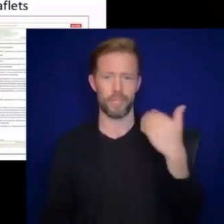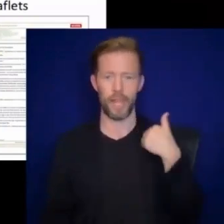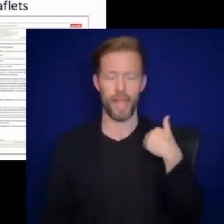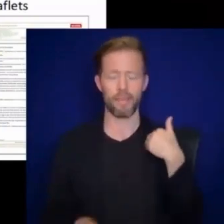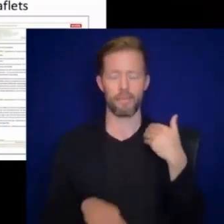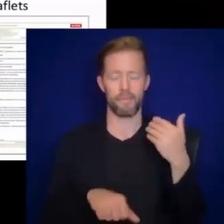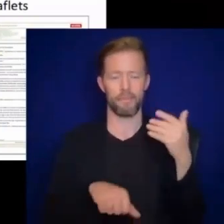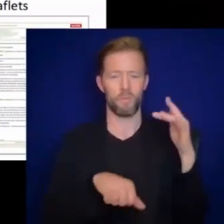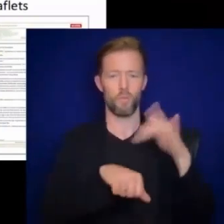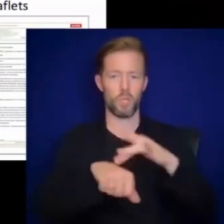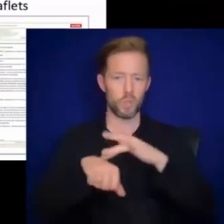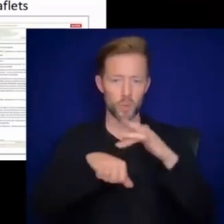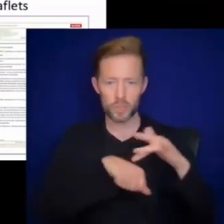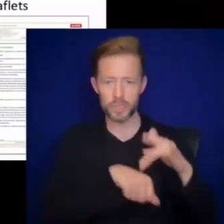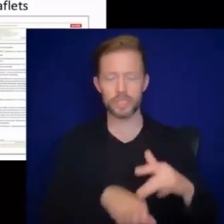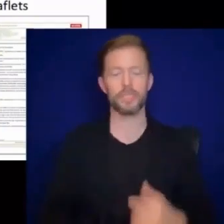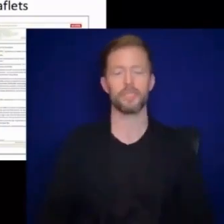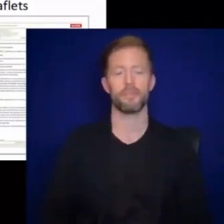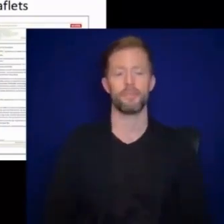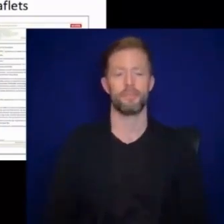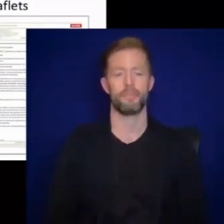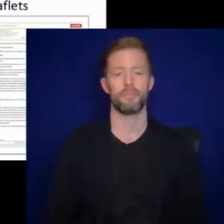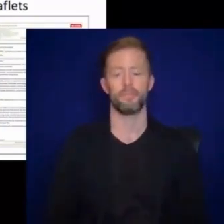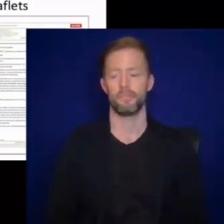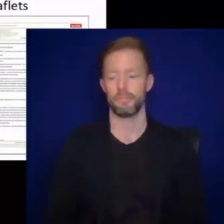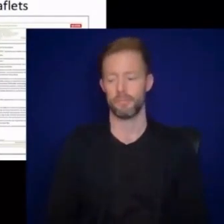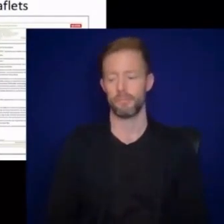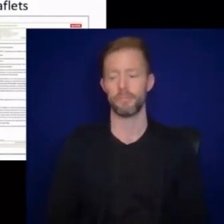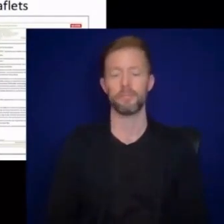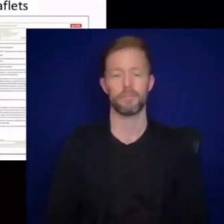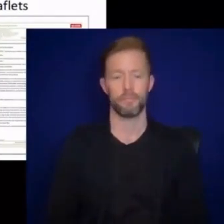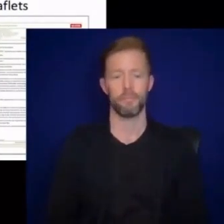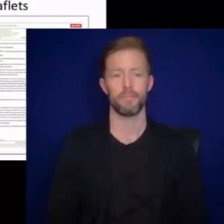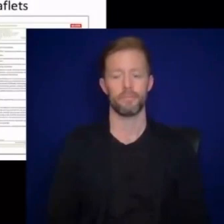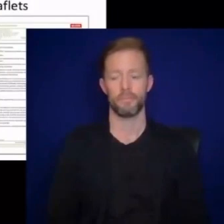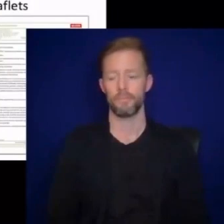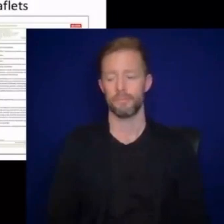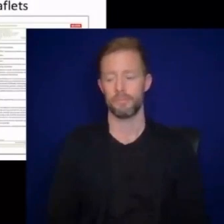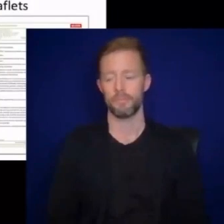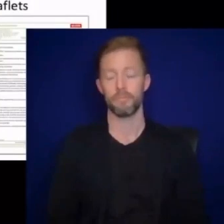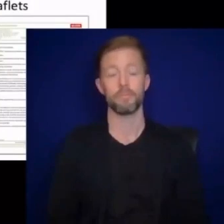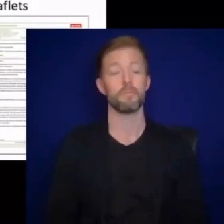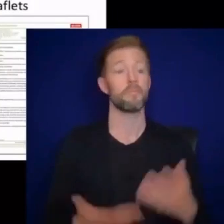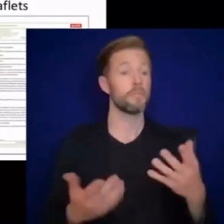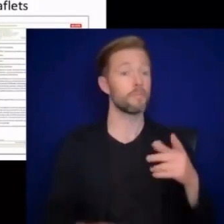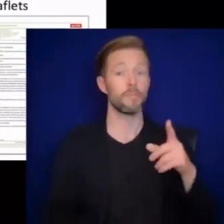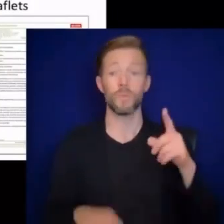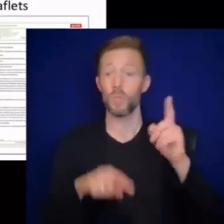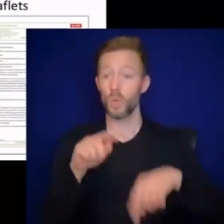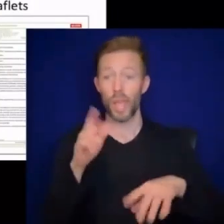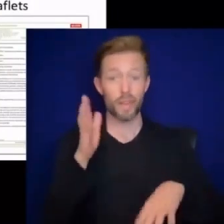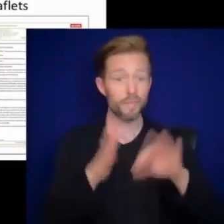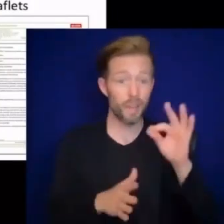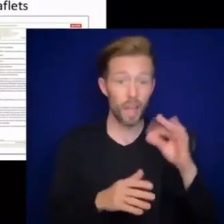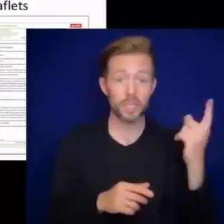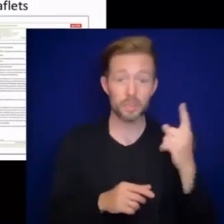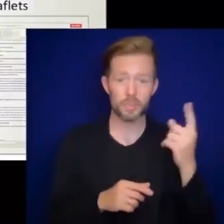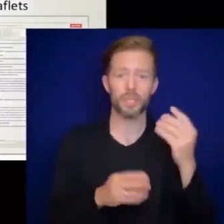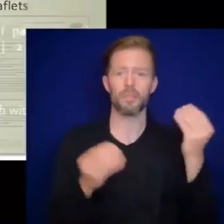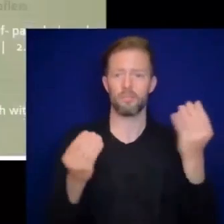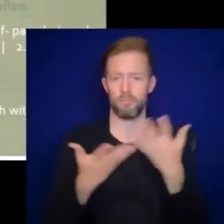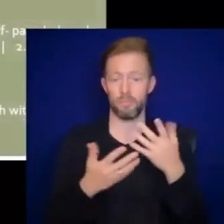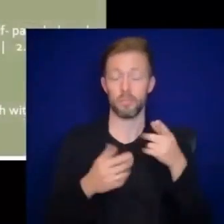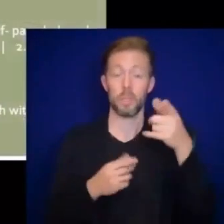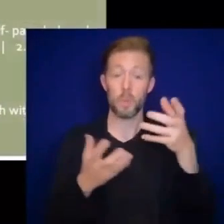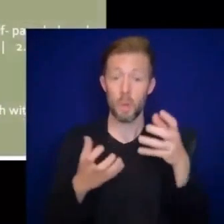our resources, the Green Desk, and drop us a note if you don't find what you are looking for. And